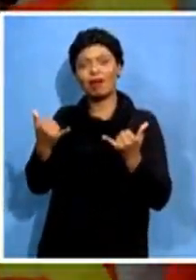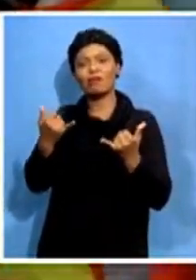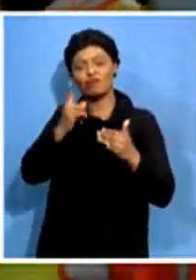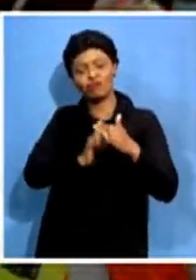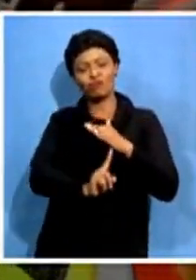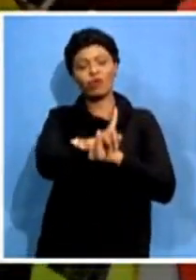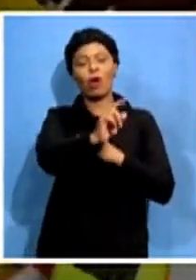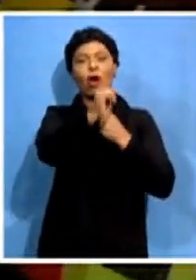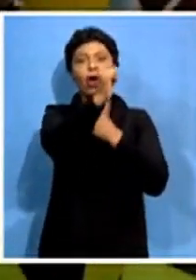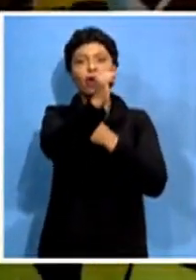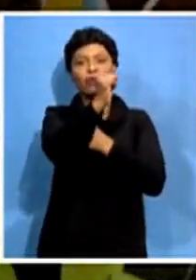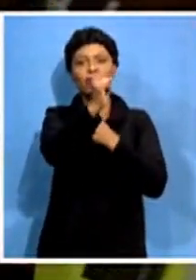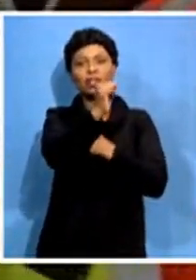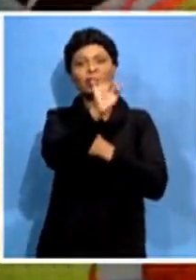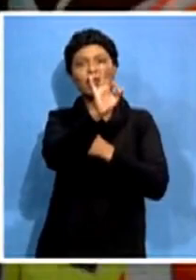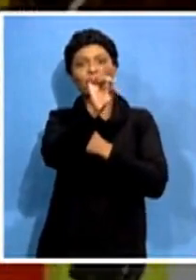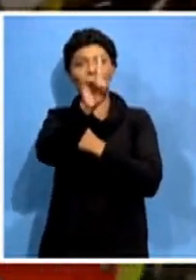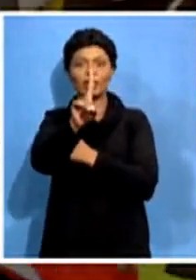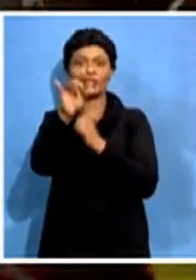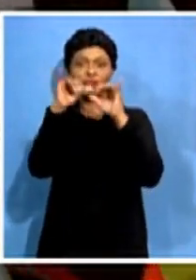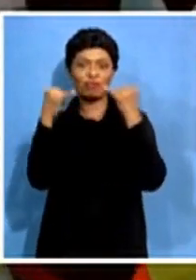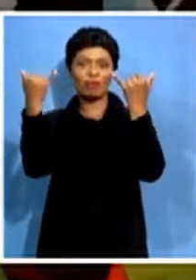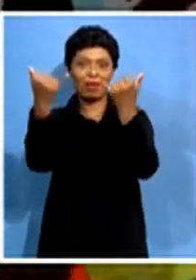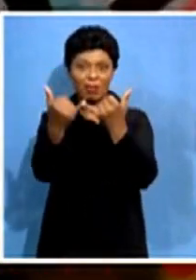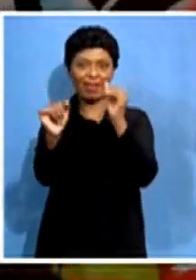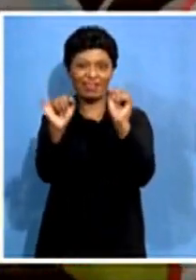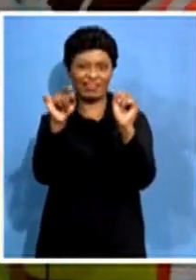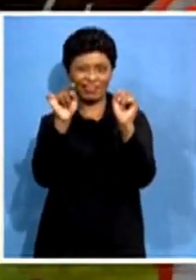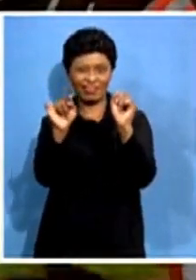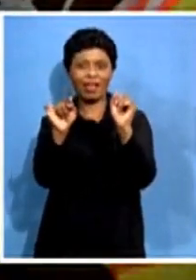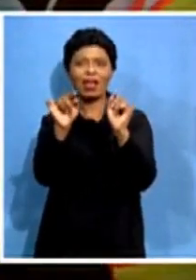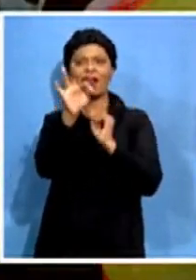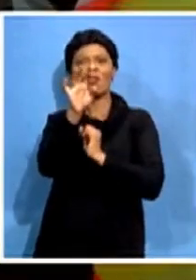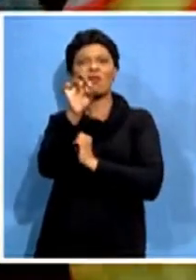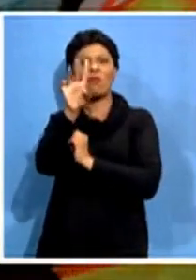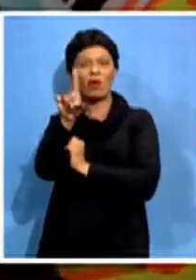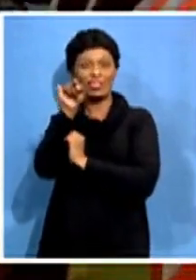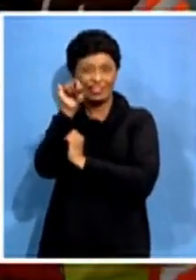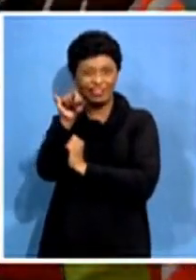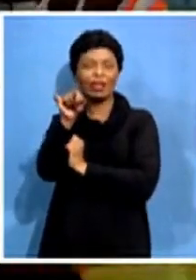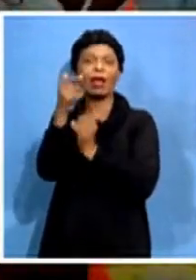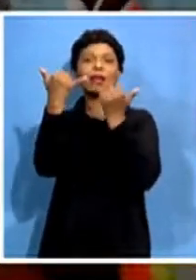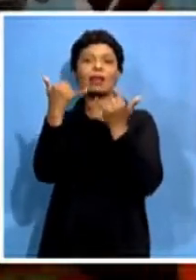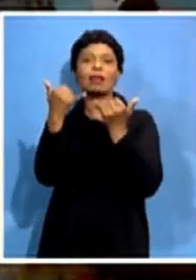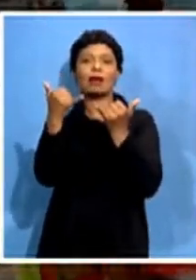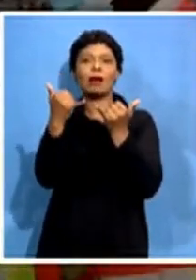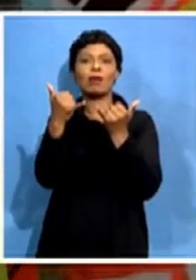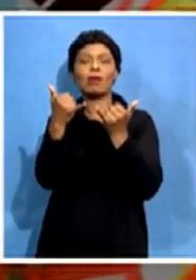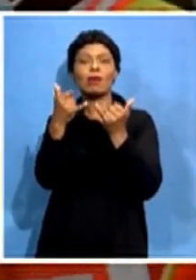Company, where Ford, we understand, is going to make a major announcement